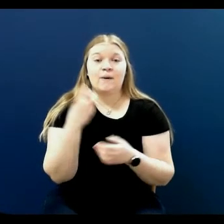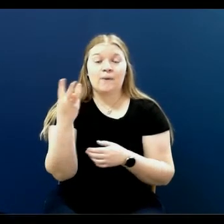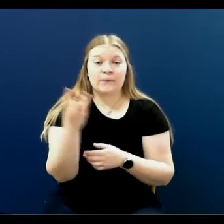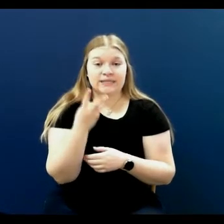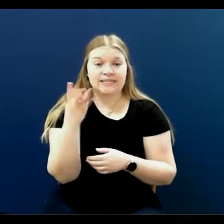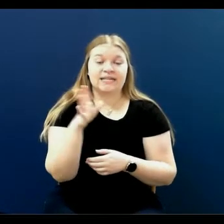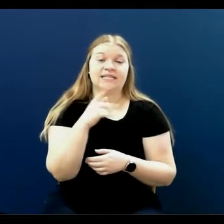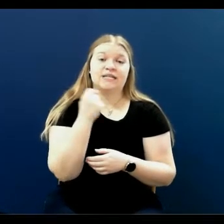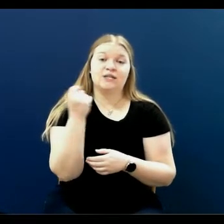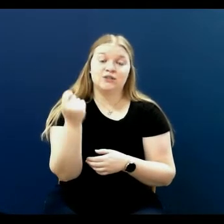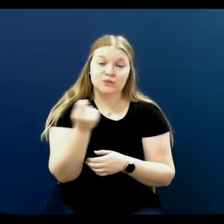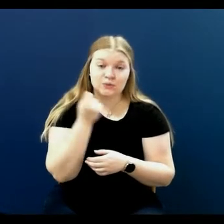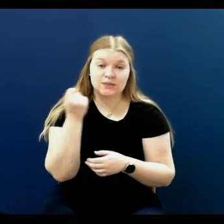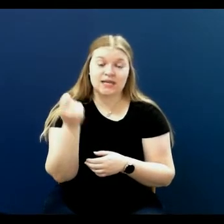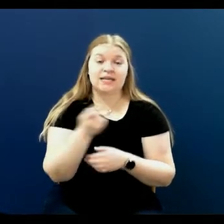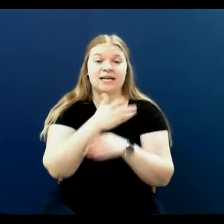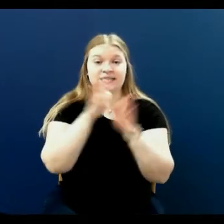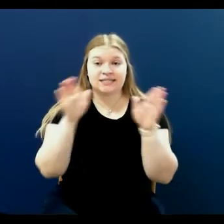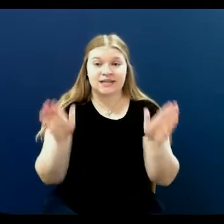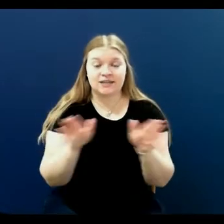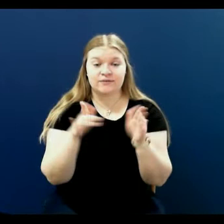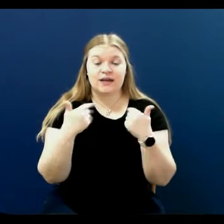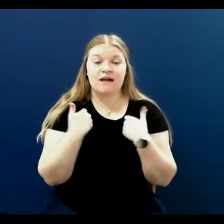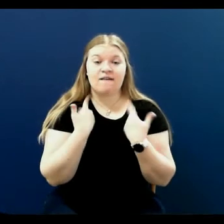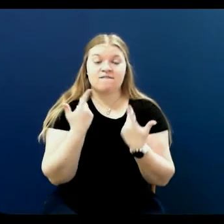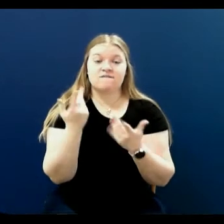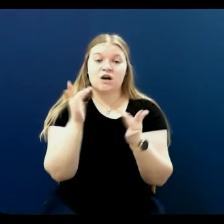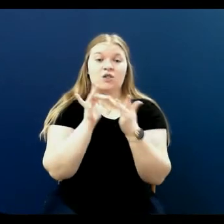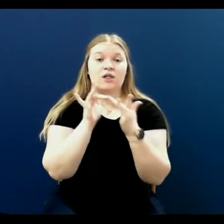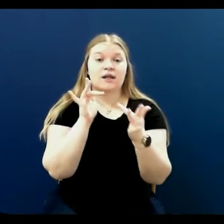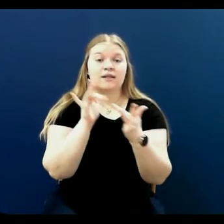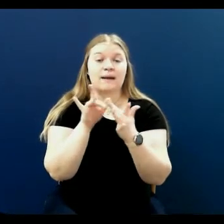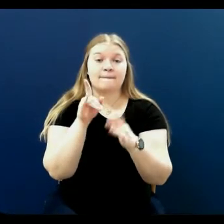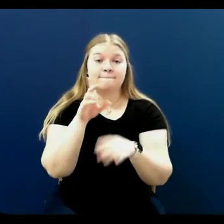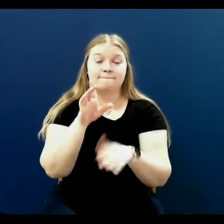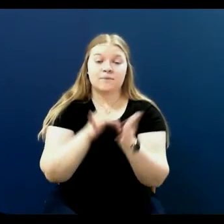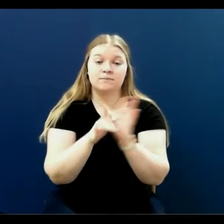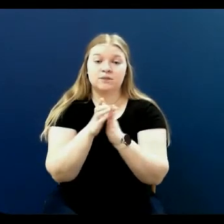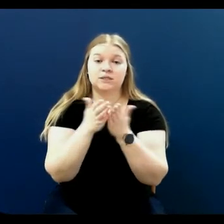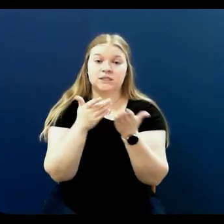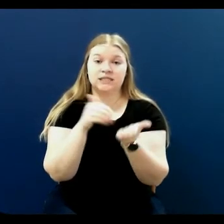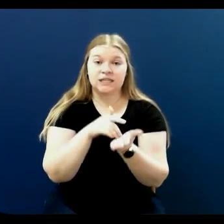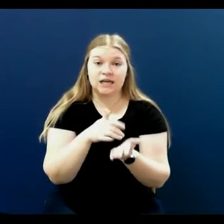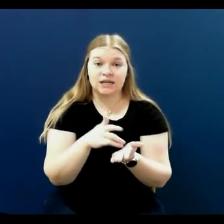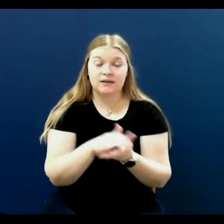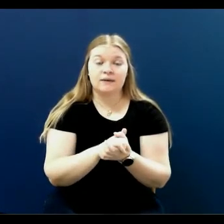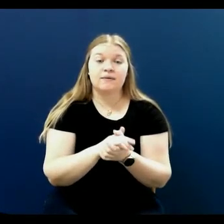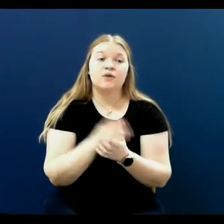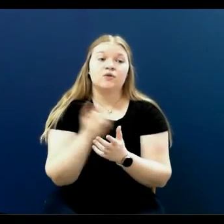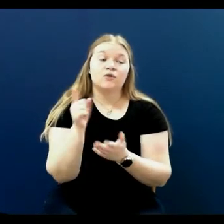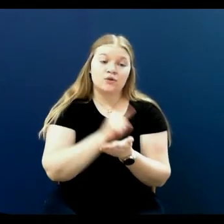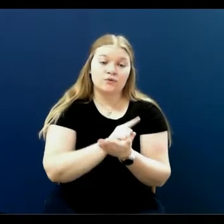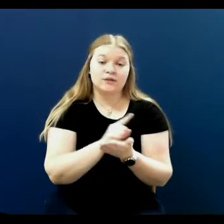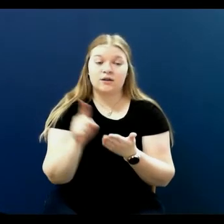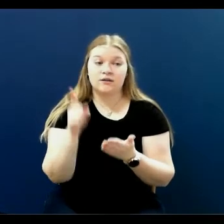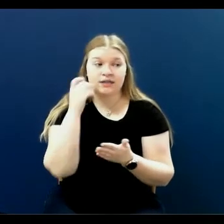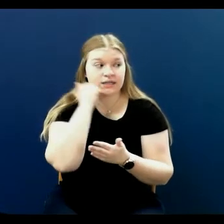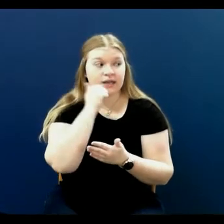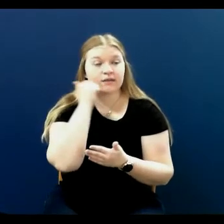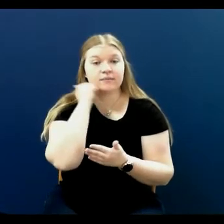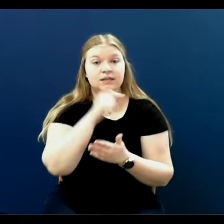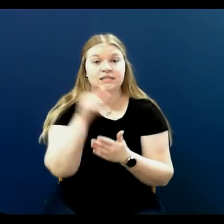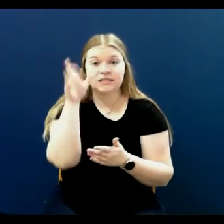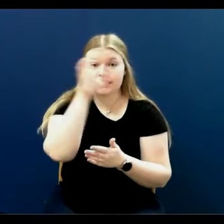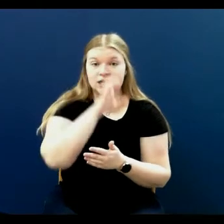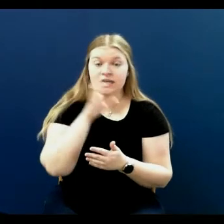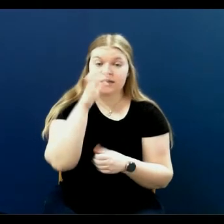Wednesdays and Tuesdays and Sundays, we have an online Bible study for you. But also throughout your week, on a daily basis, seek